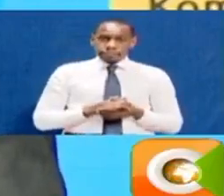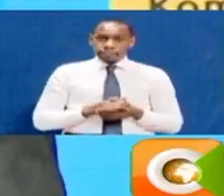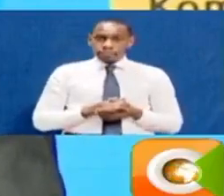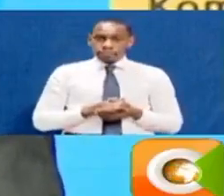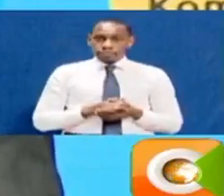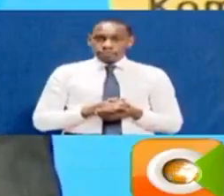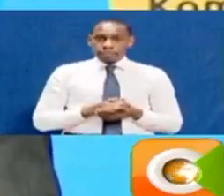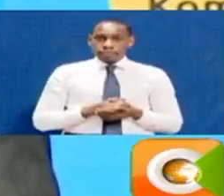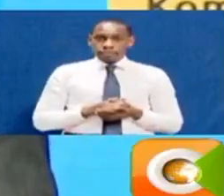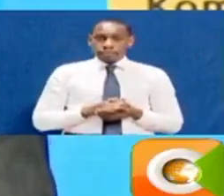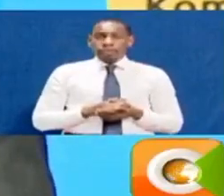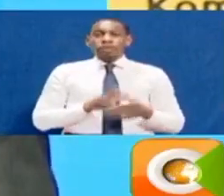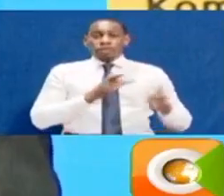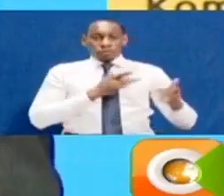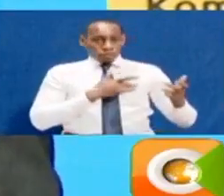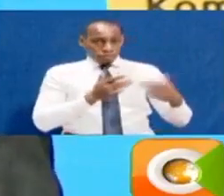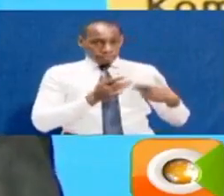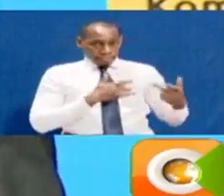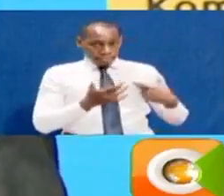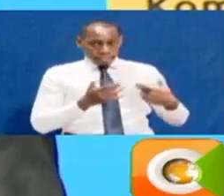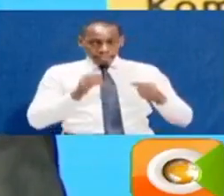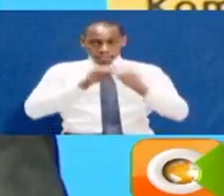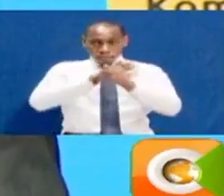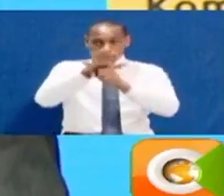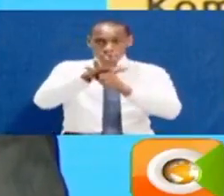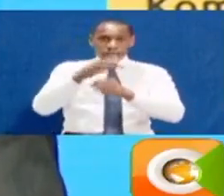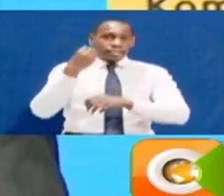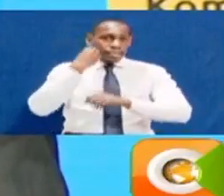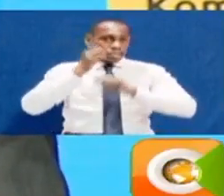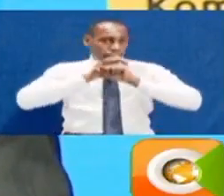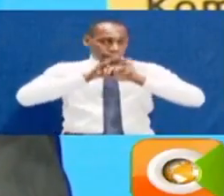As pertains to this current COVID-19 pandemic,